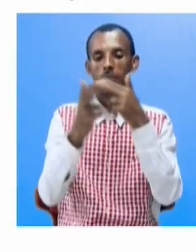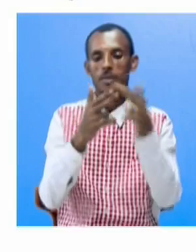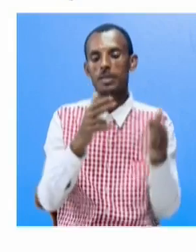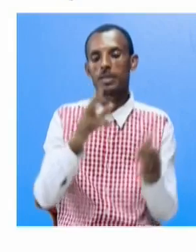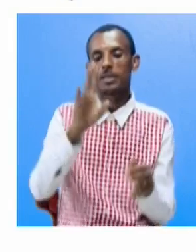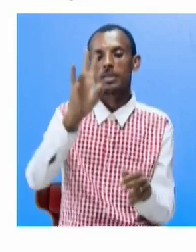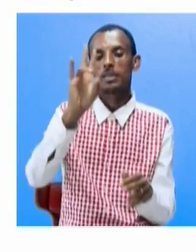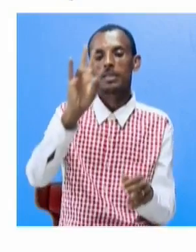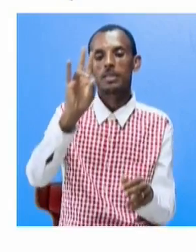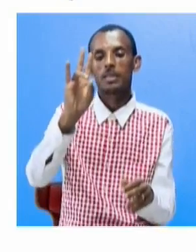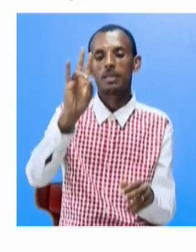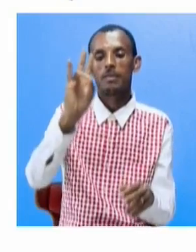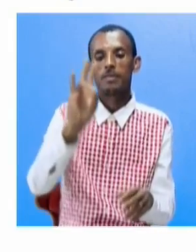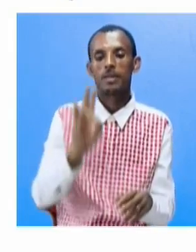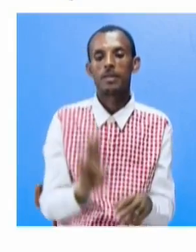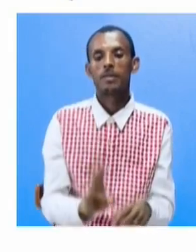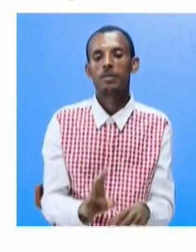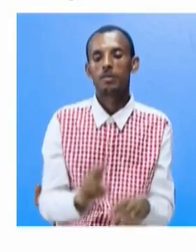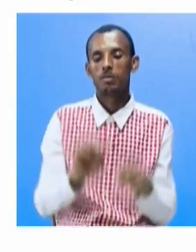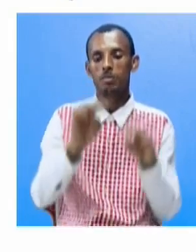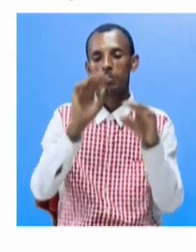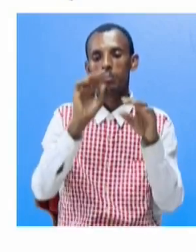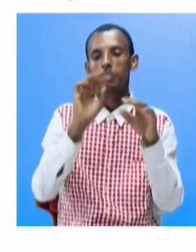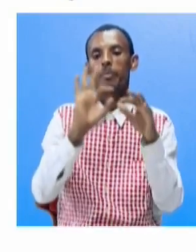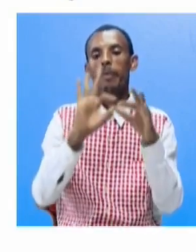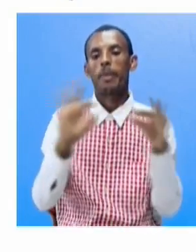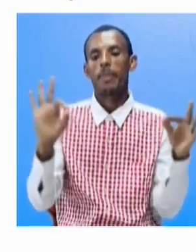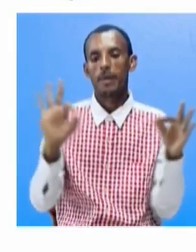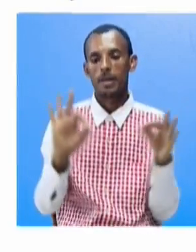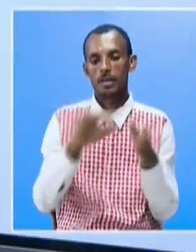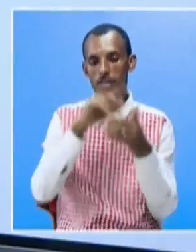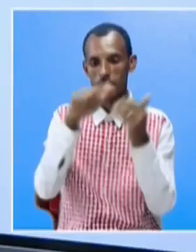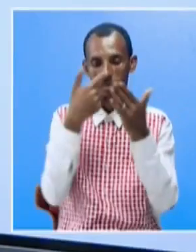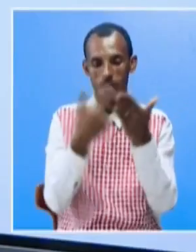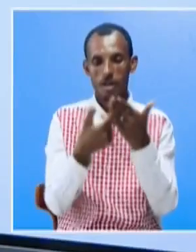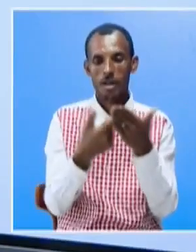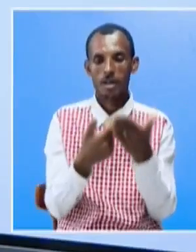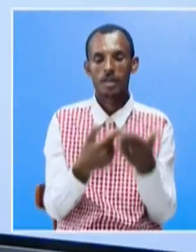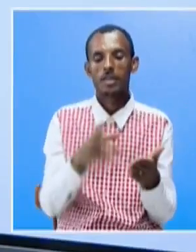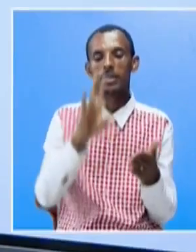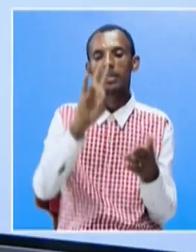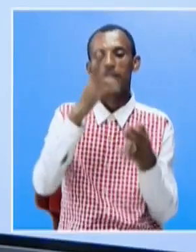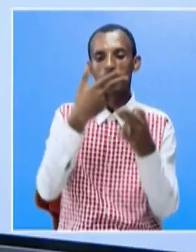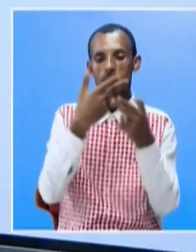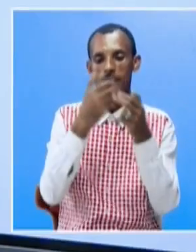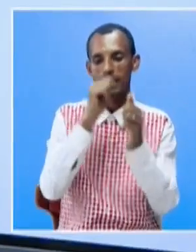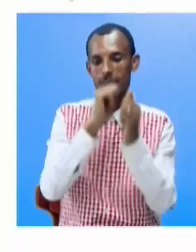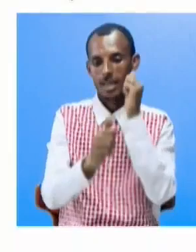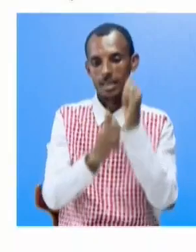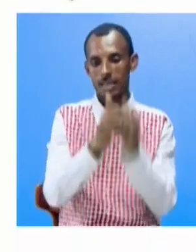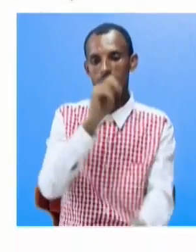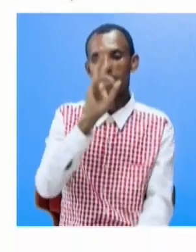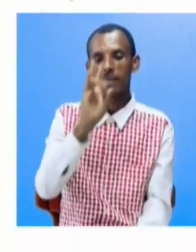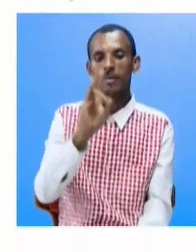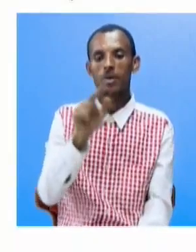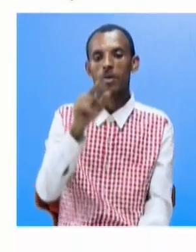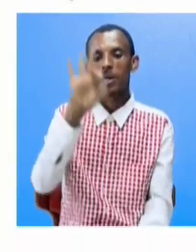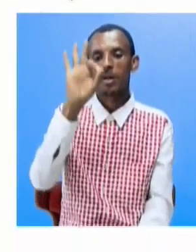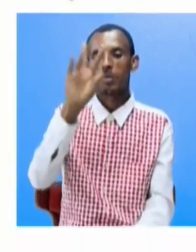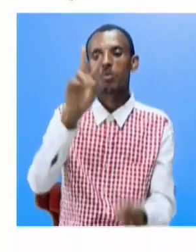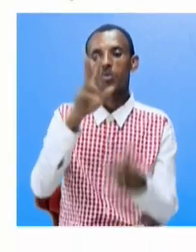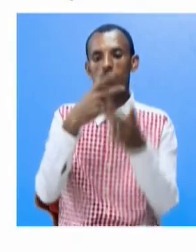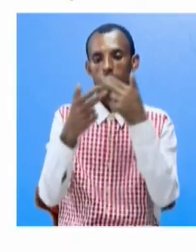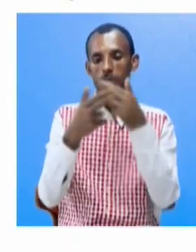is given to it is 7 meter. Therefore here 7 cancel out. You will have 2